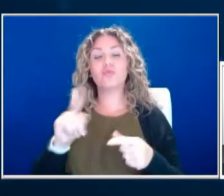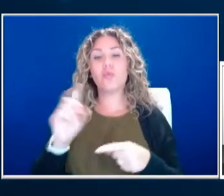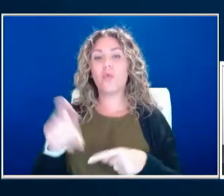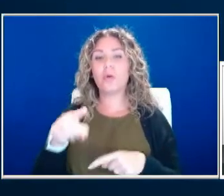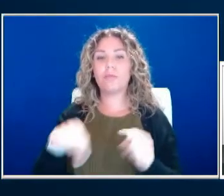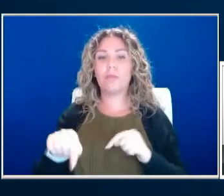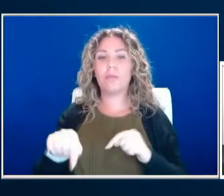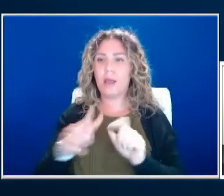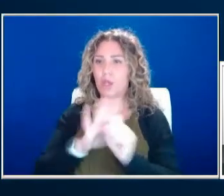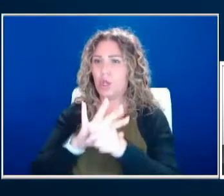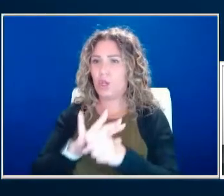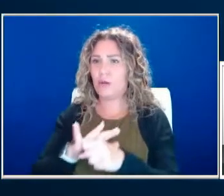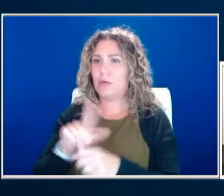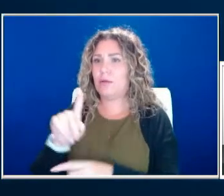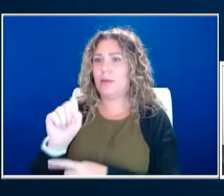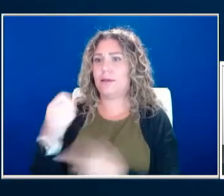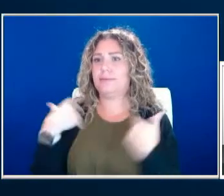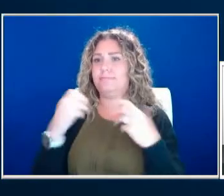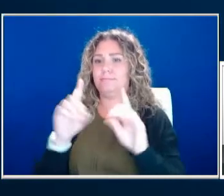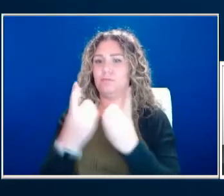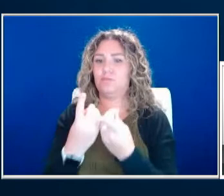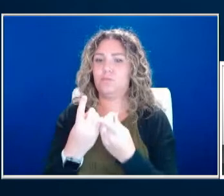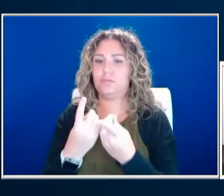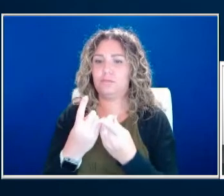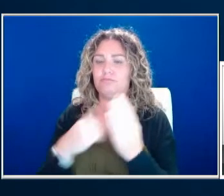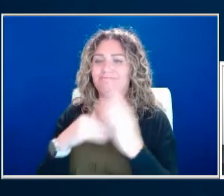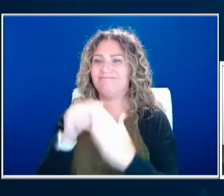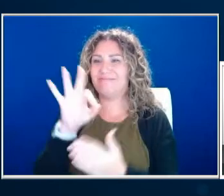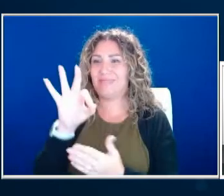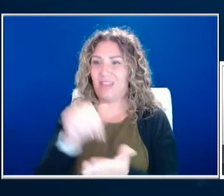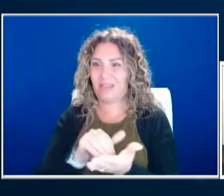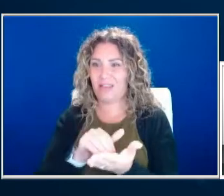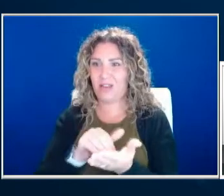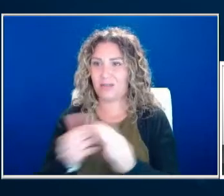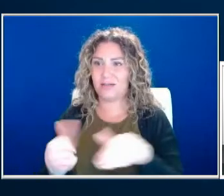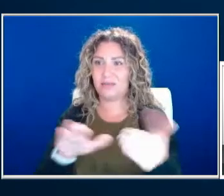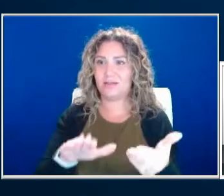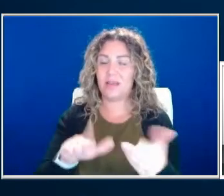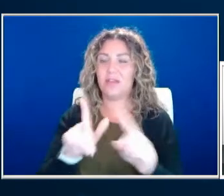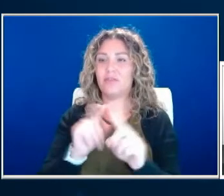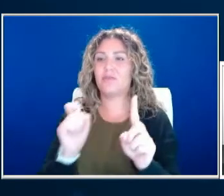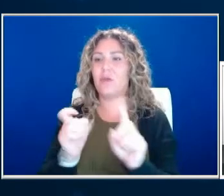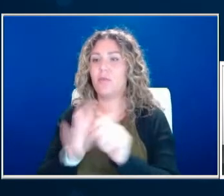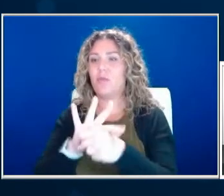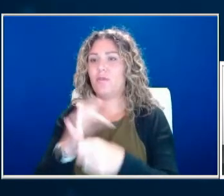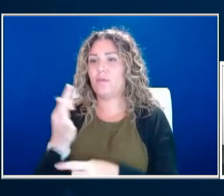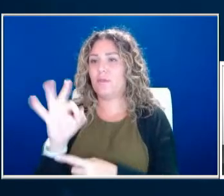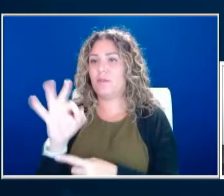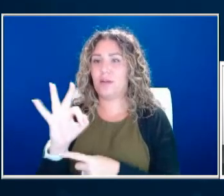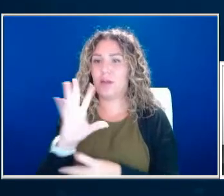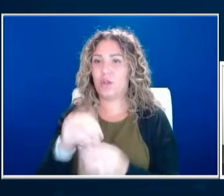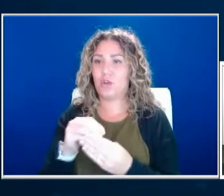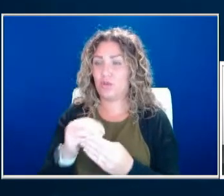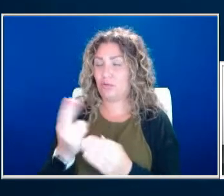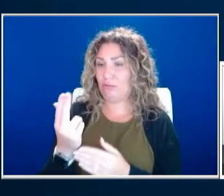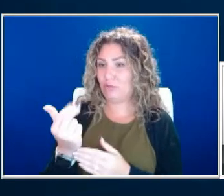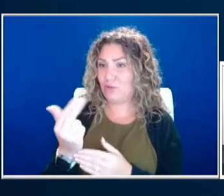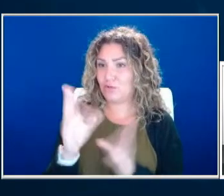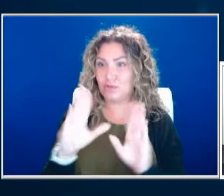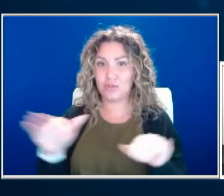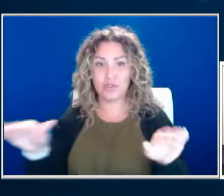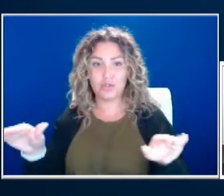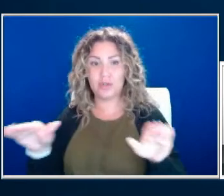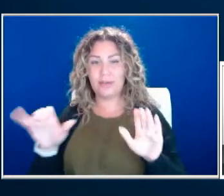Health Department reports last week Kansas hit 9,000 deaths from COVID-19, including 13 children. What could those numbers